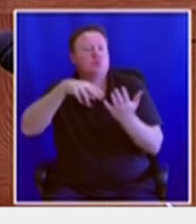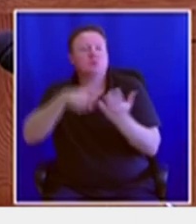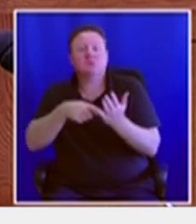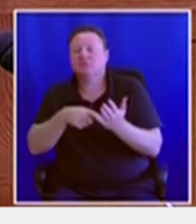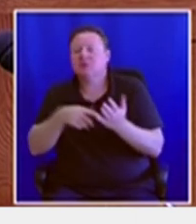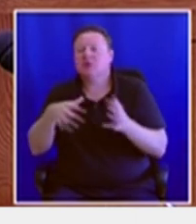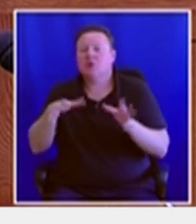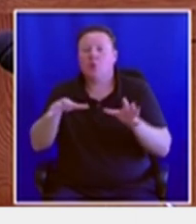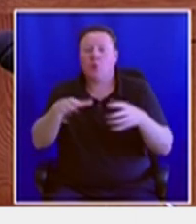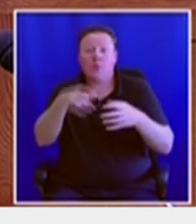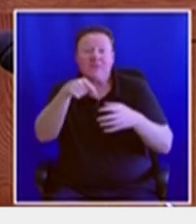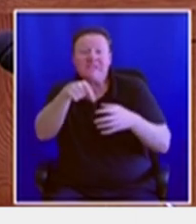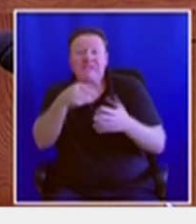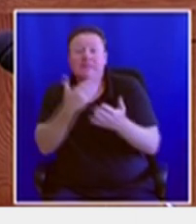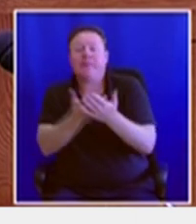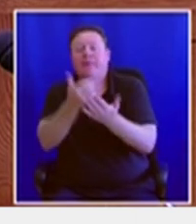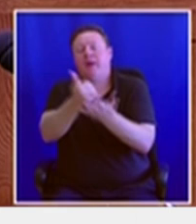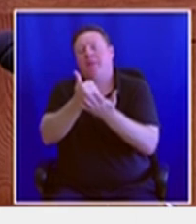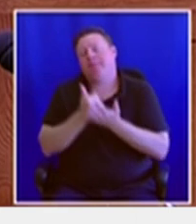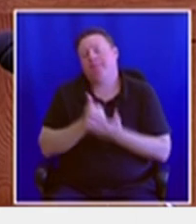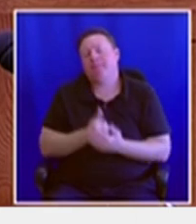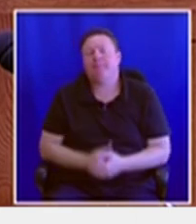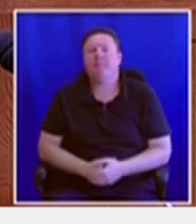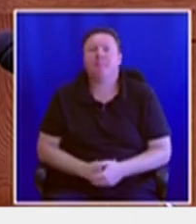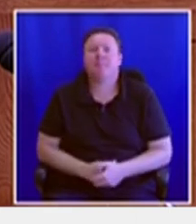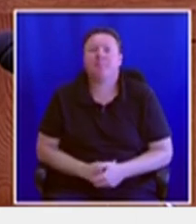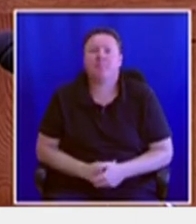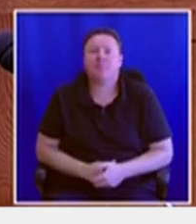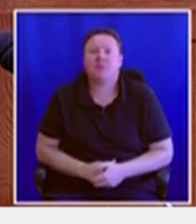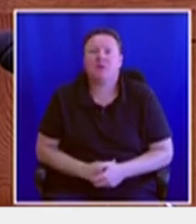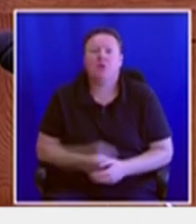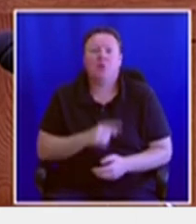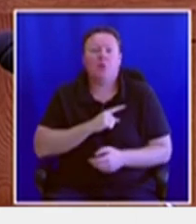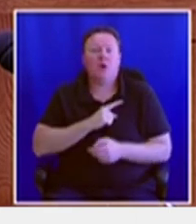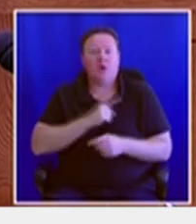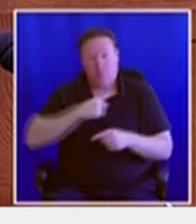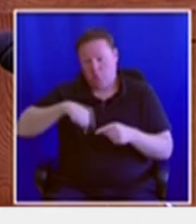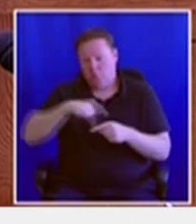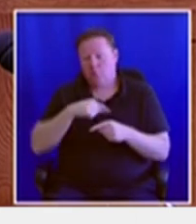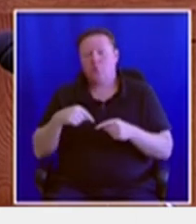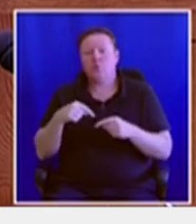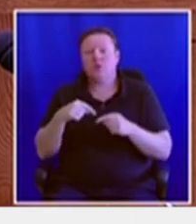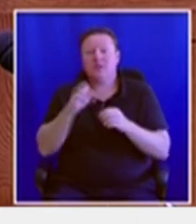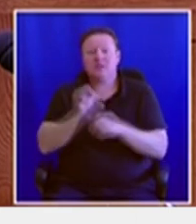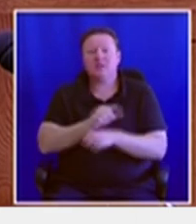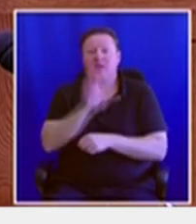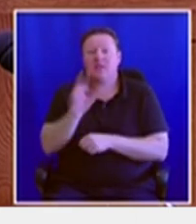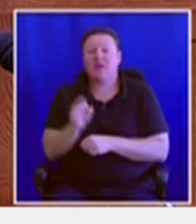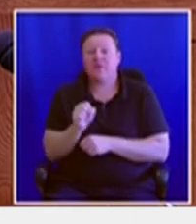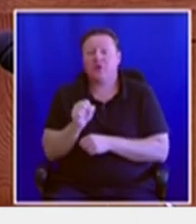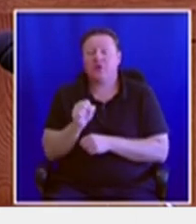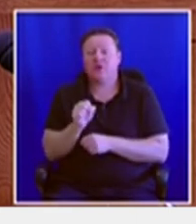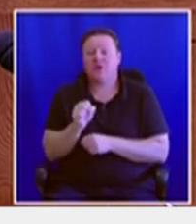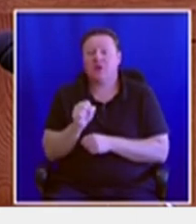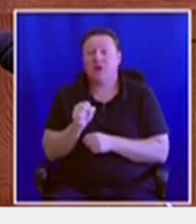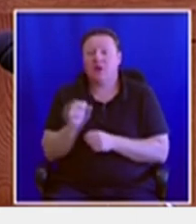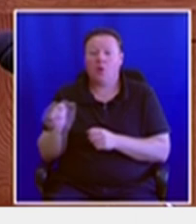will help us do just that, so that we too, as a nation, on a collective